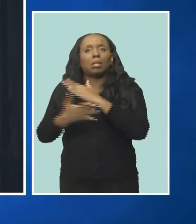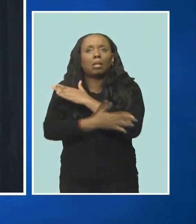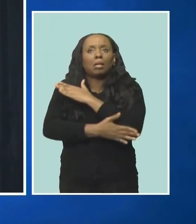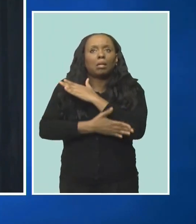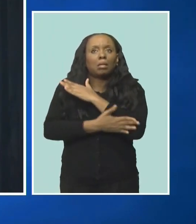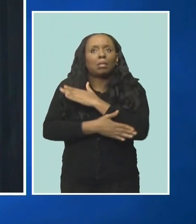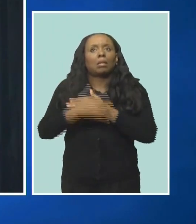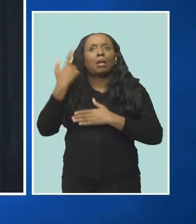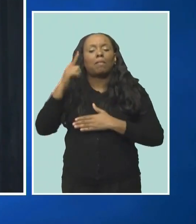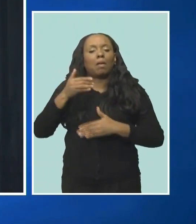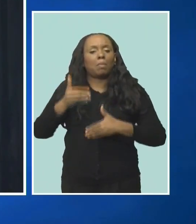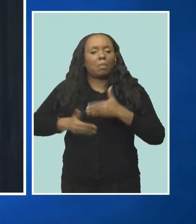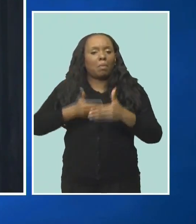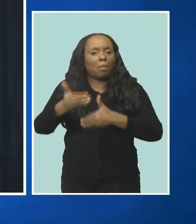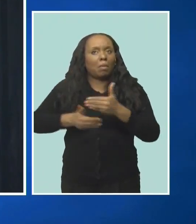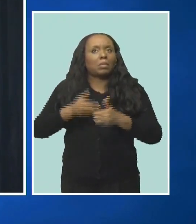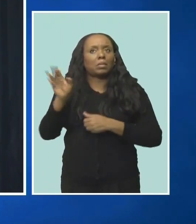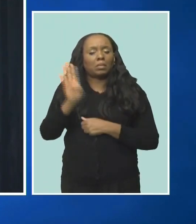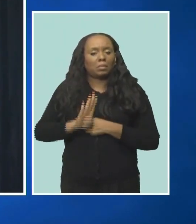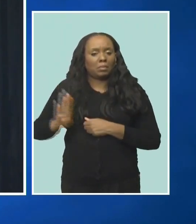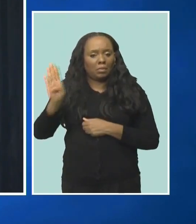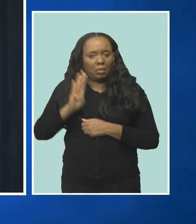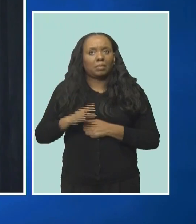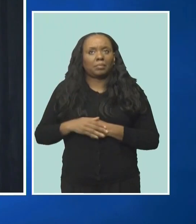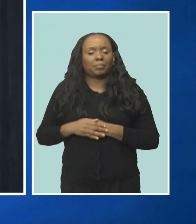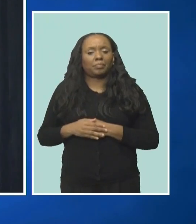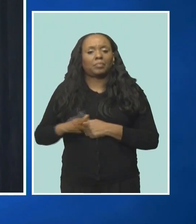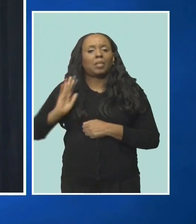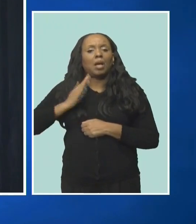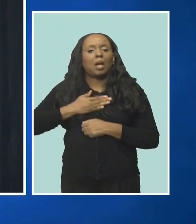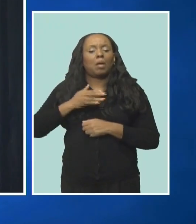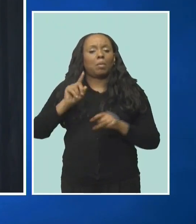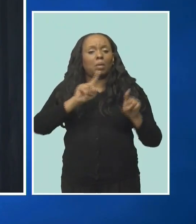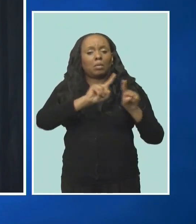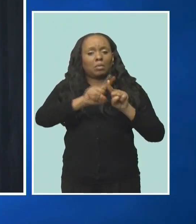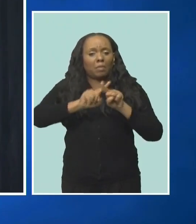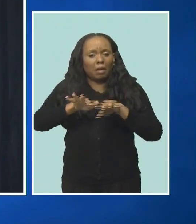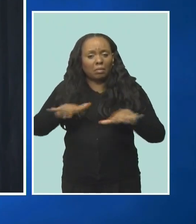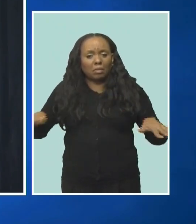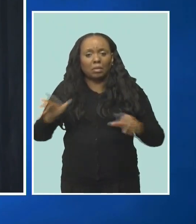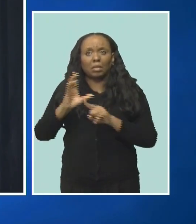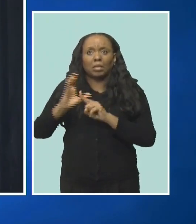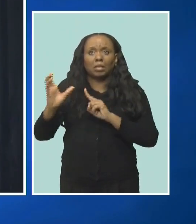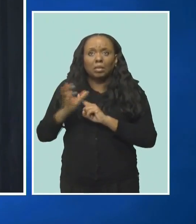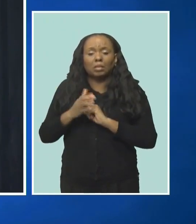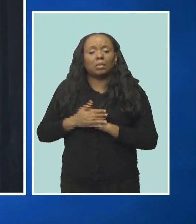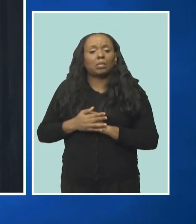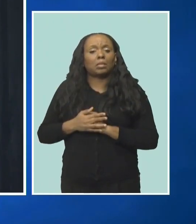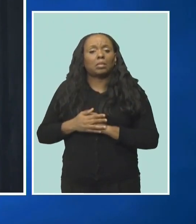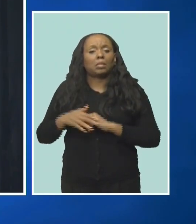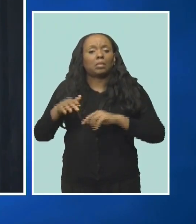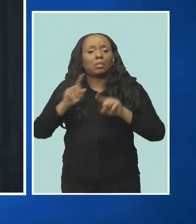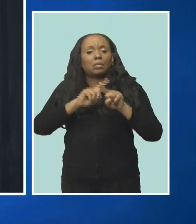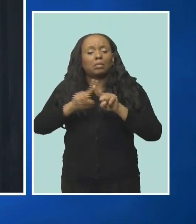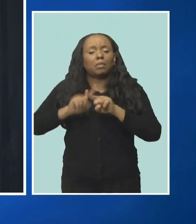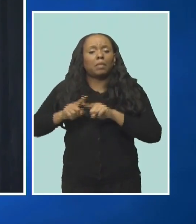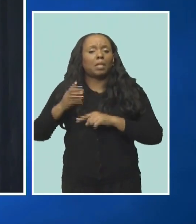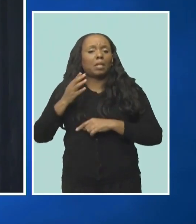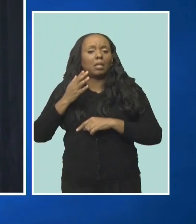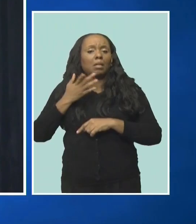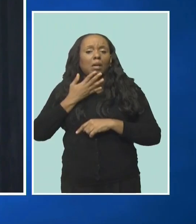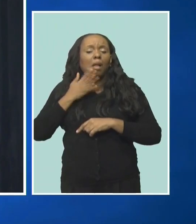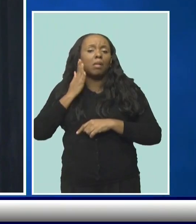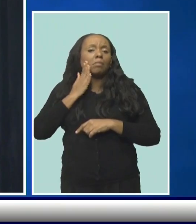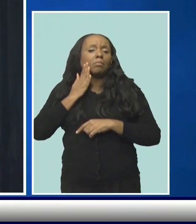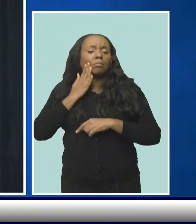the progress of Barbados. Our diverse culture and racial backgrounds are what makes